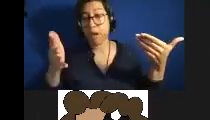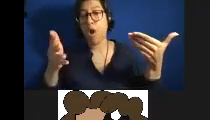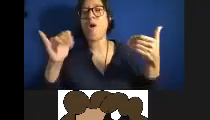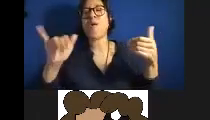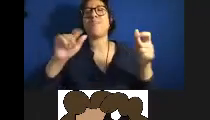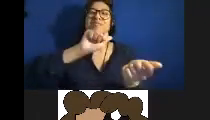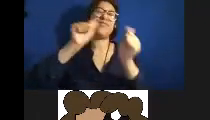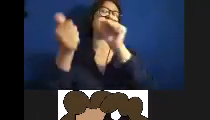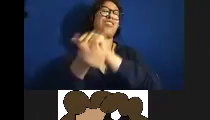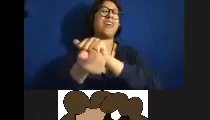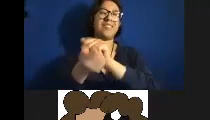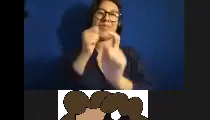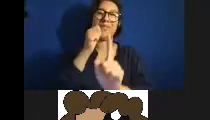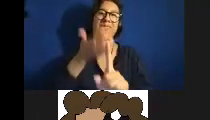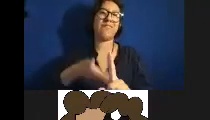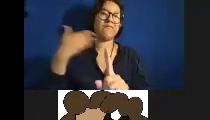reminds me about